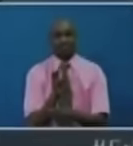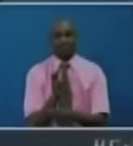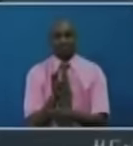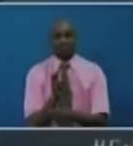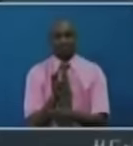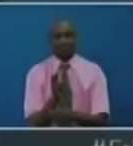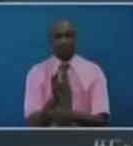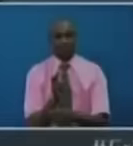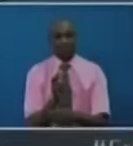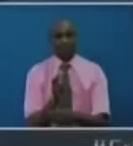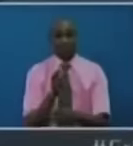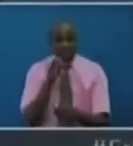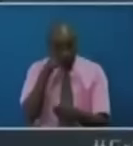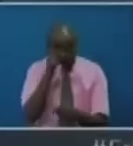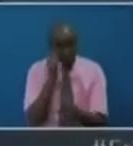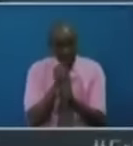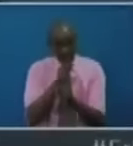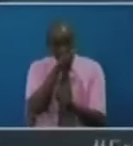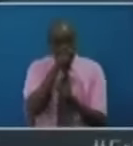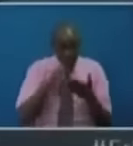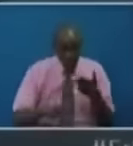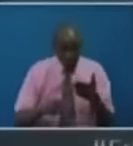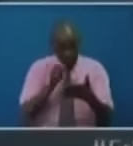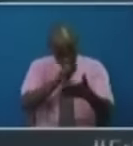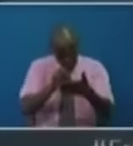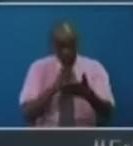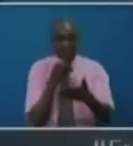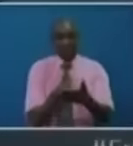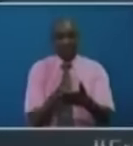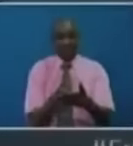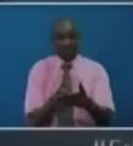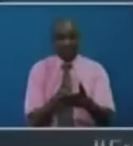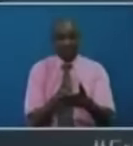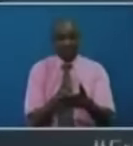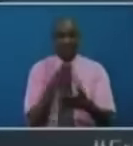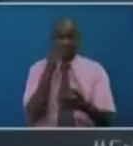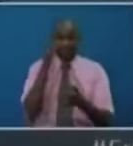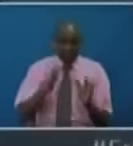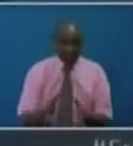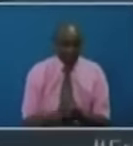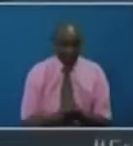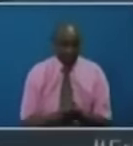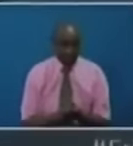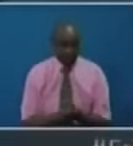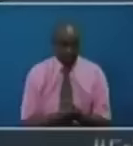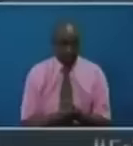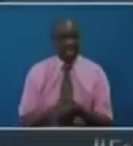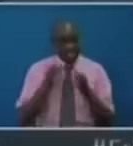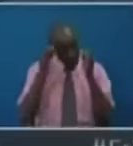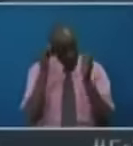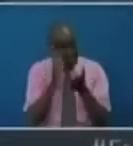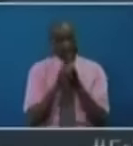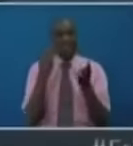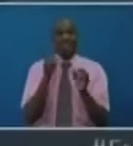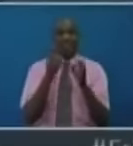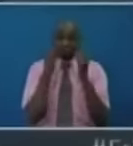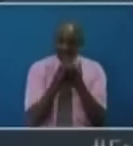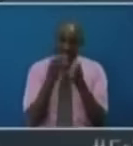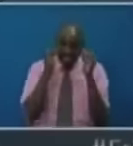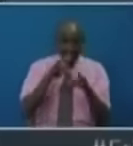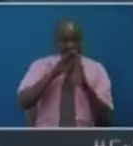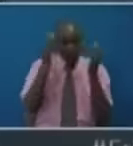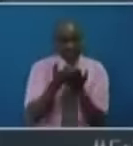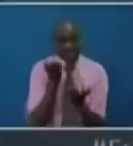So there is work for him to crack. And okay. And I want to tell somebody, without money in this